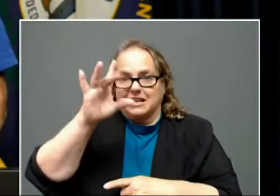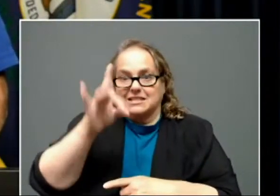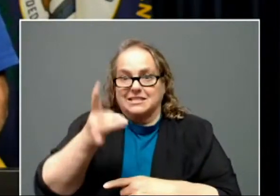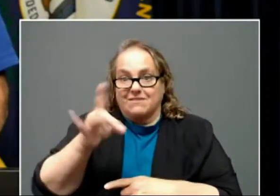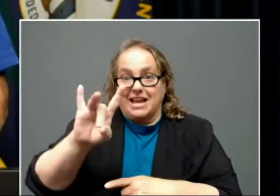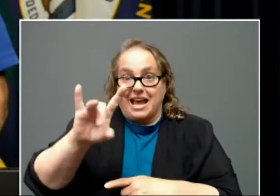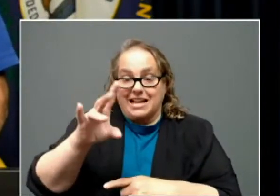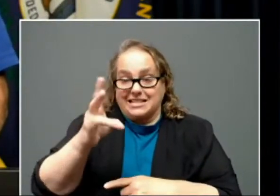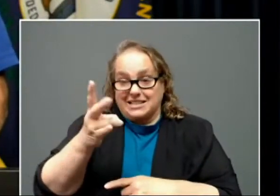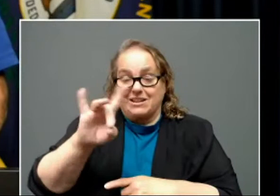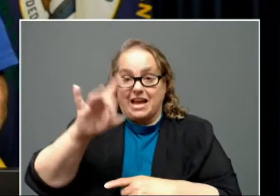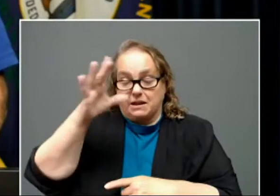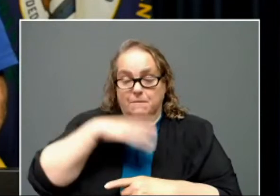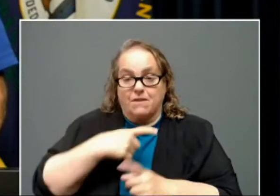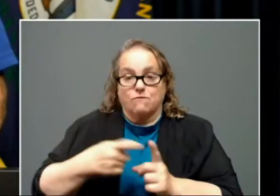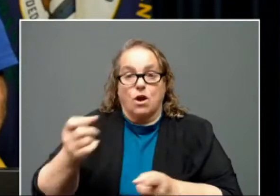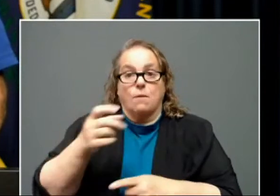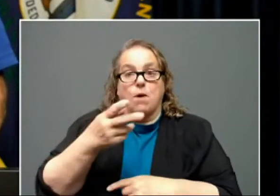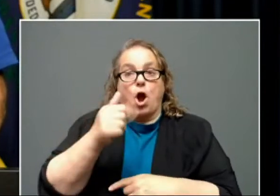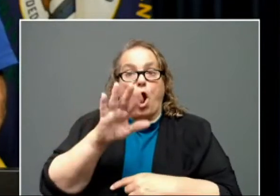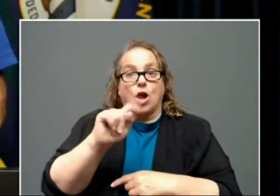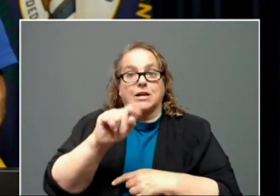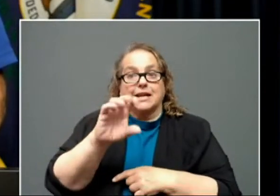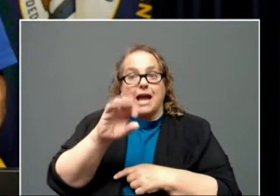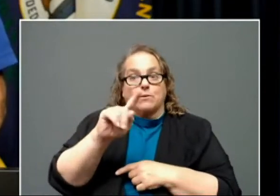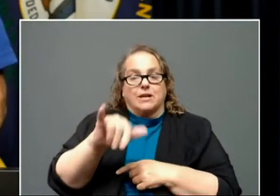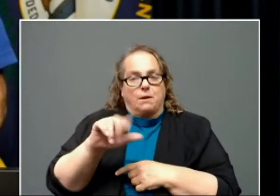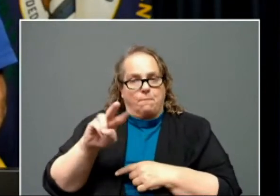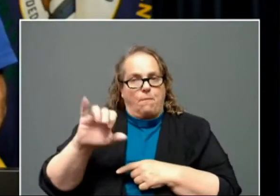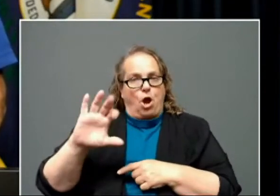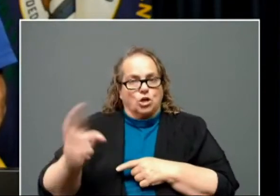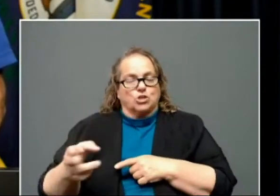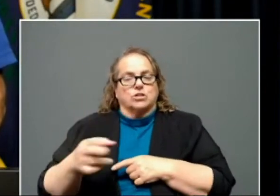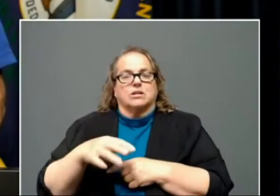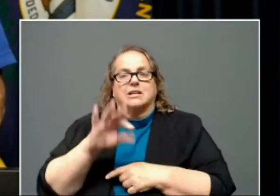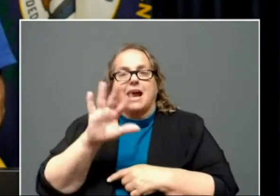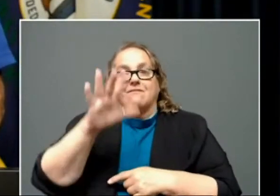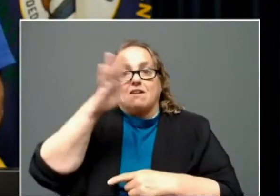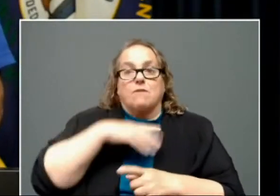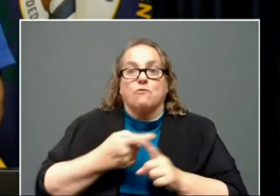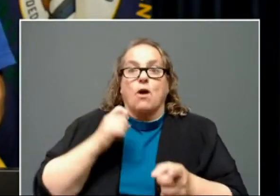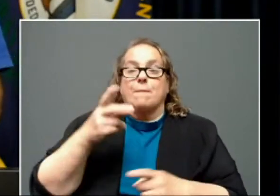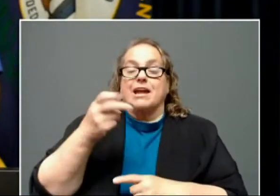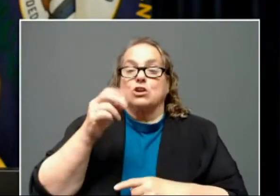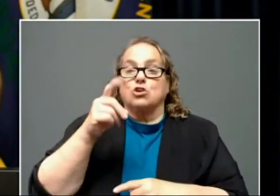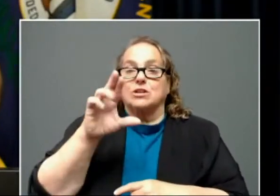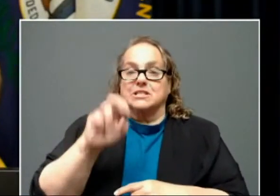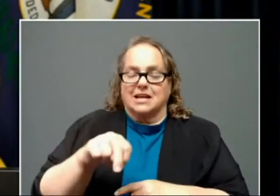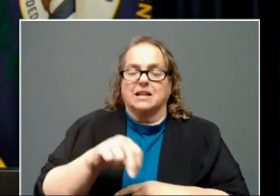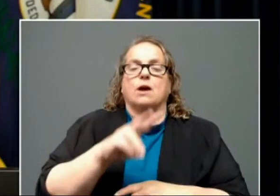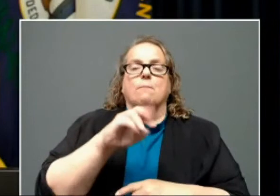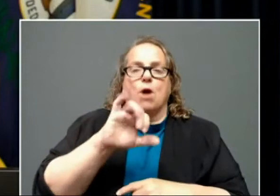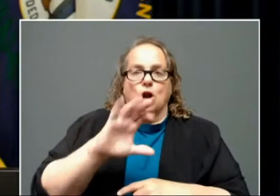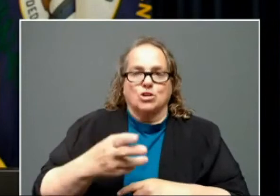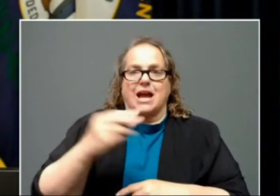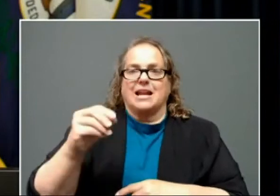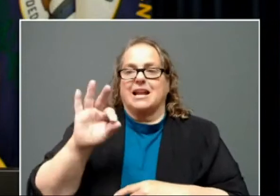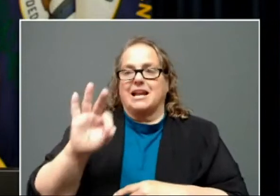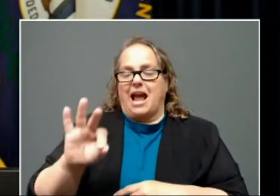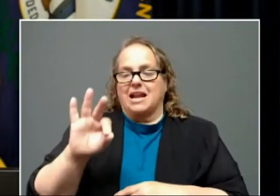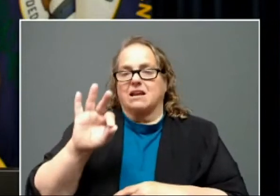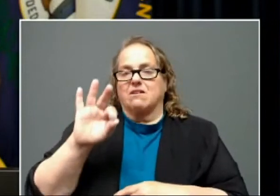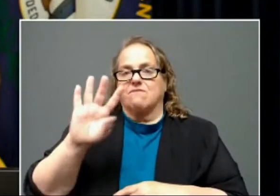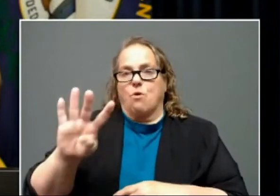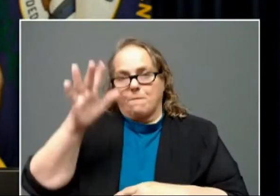death. 93-year-old man from Henderson. That's a March death. And a 94-year-old man from Nelson.